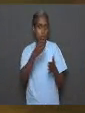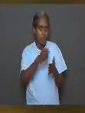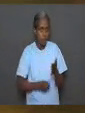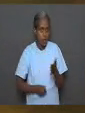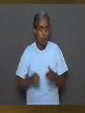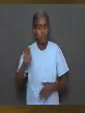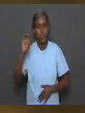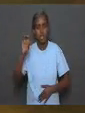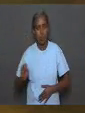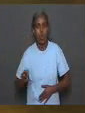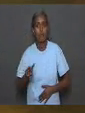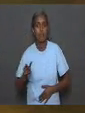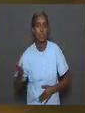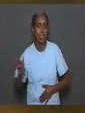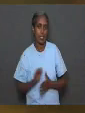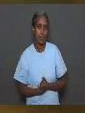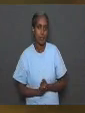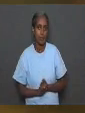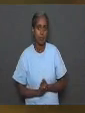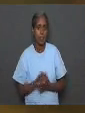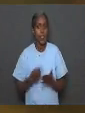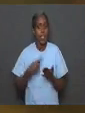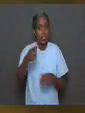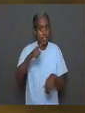values for a column vector.